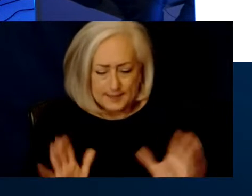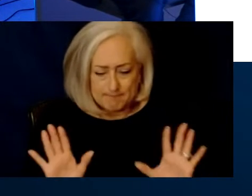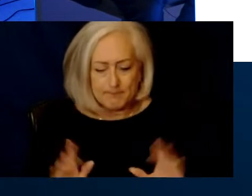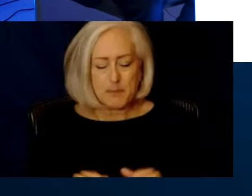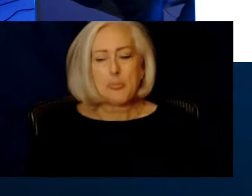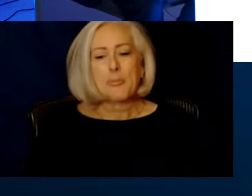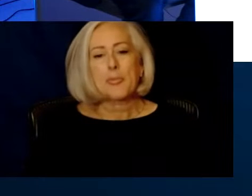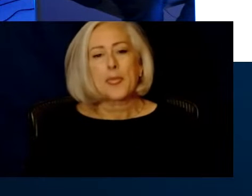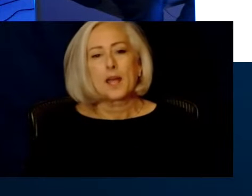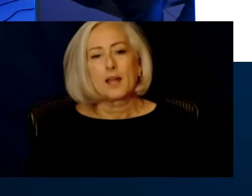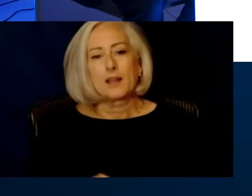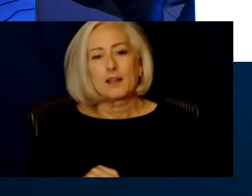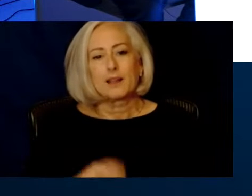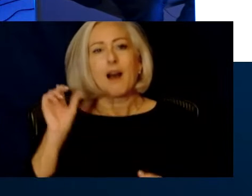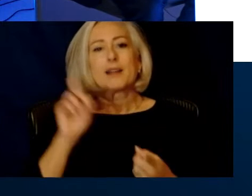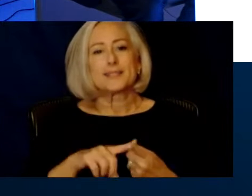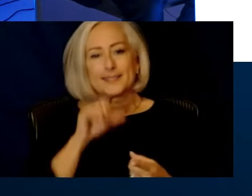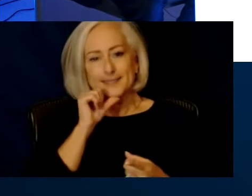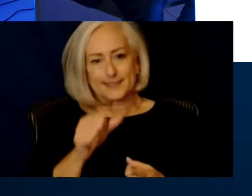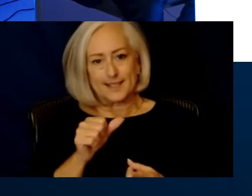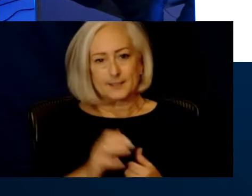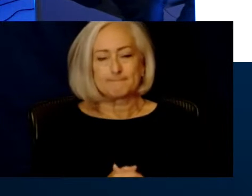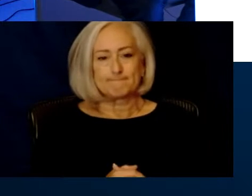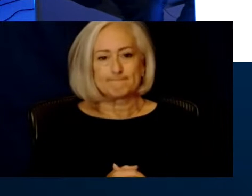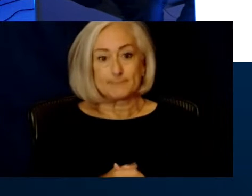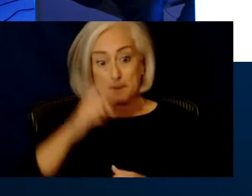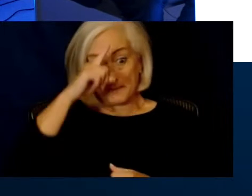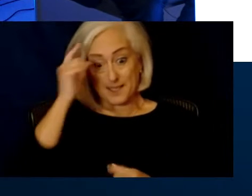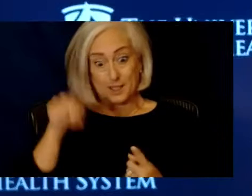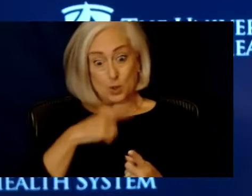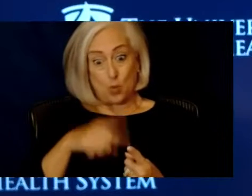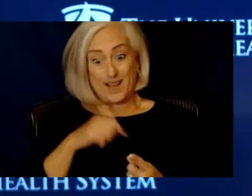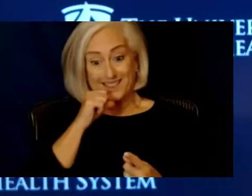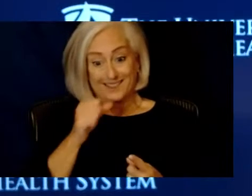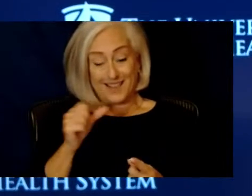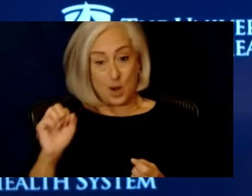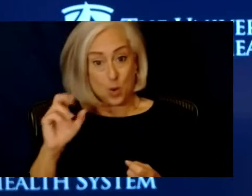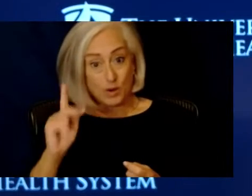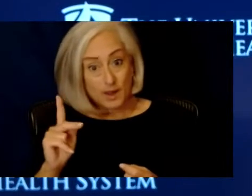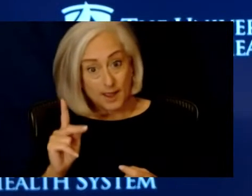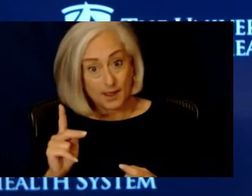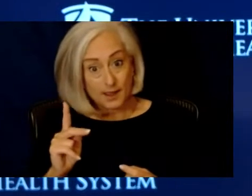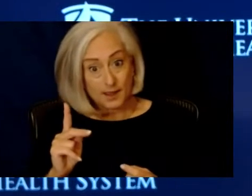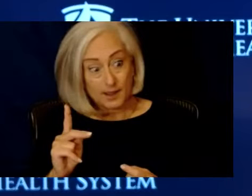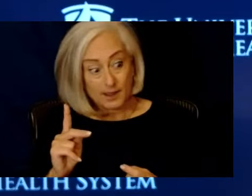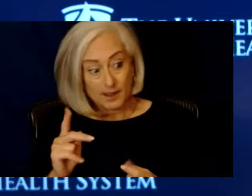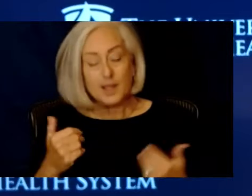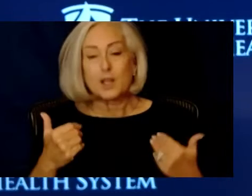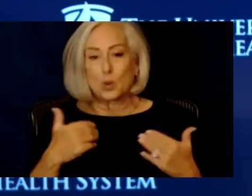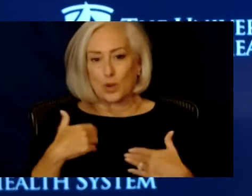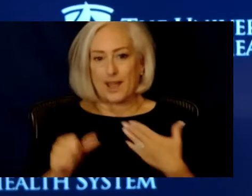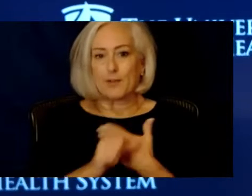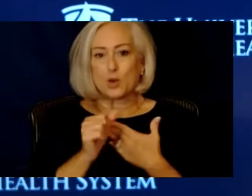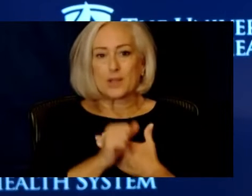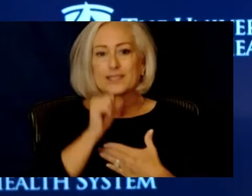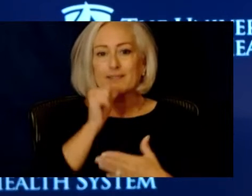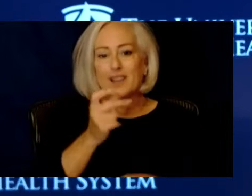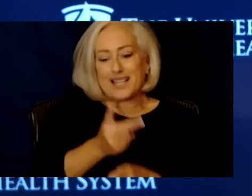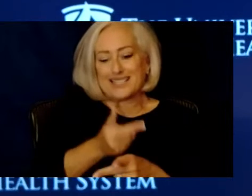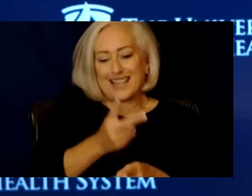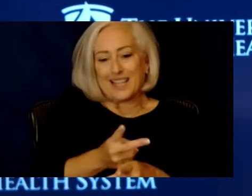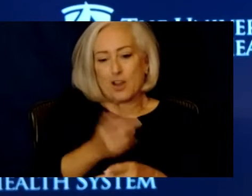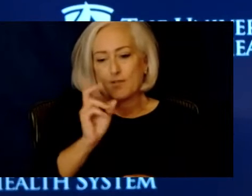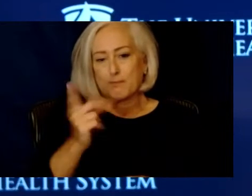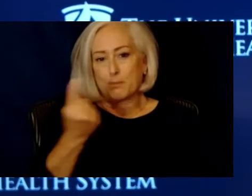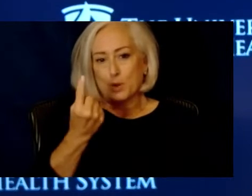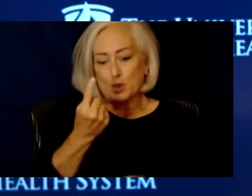until it's not. Because when it's not is when we run the risk of not being able to take care of a heart attack or stroke or trauma